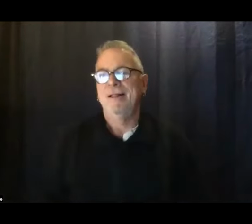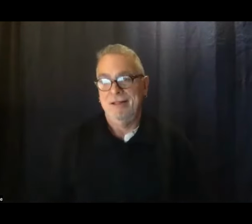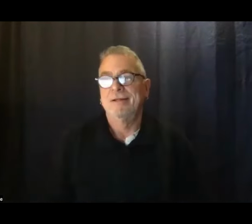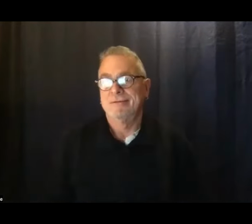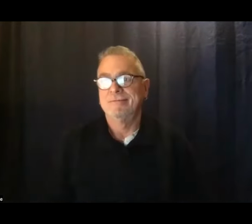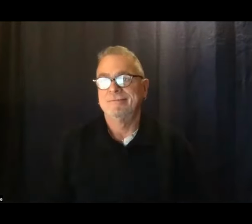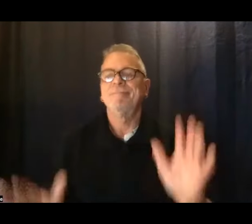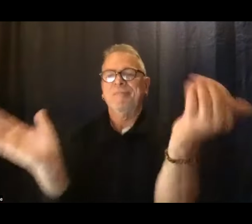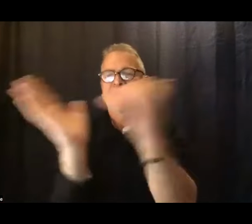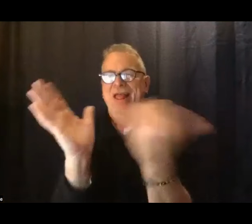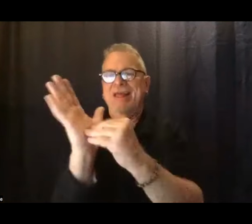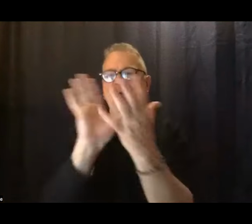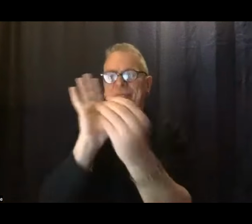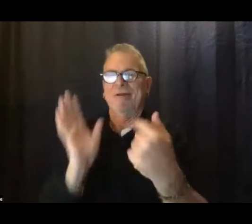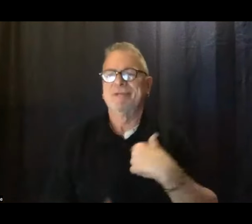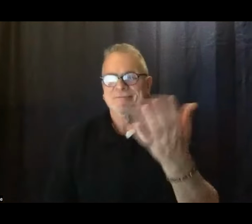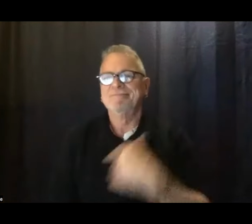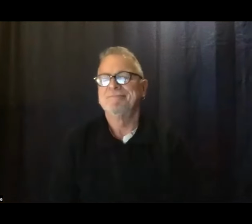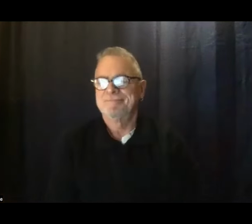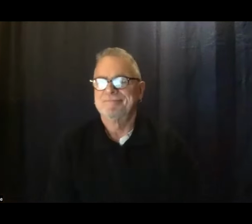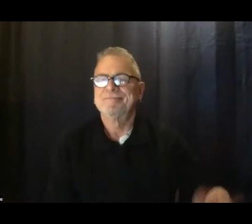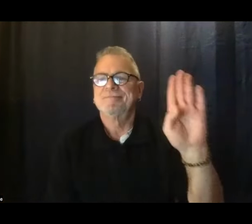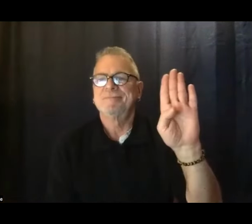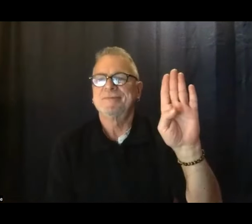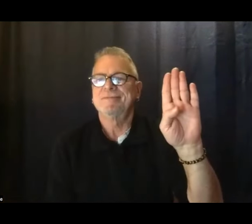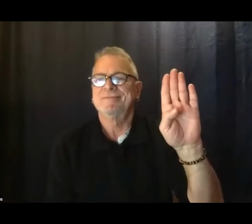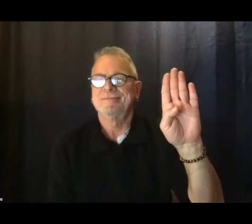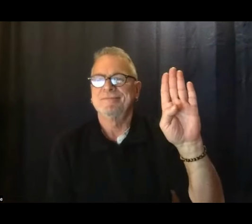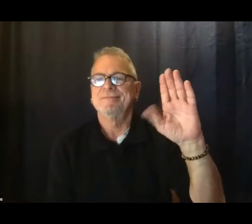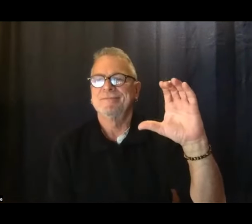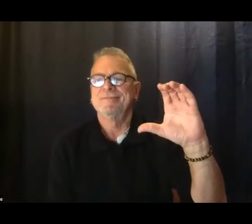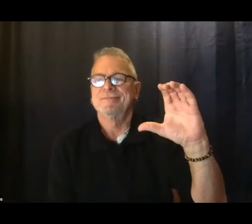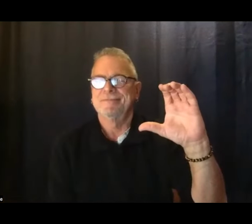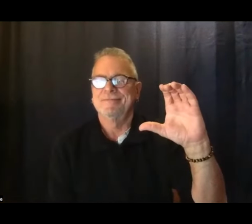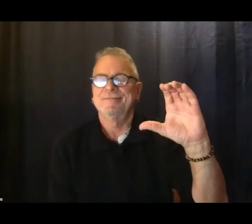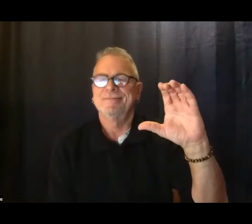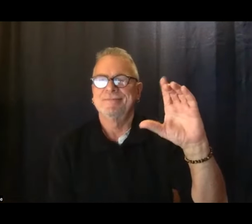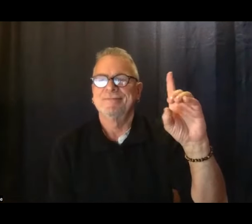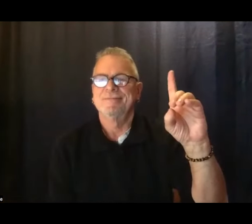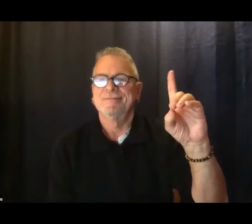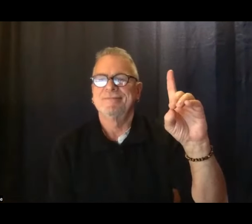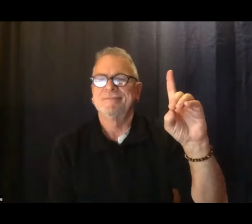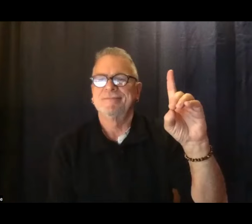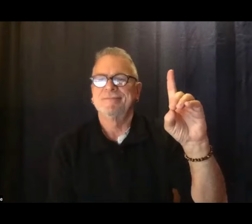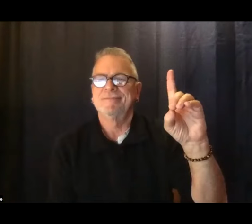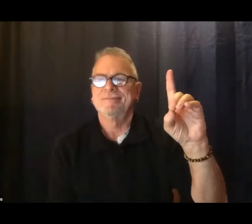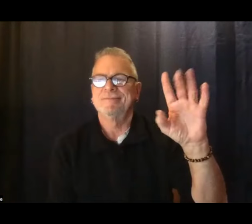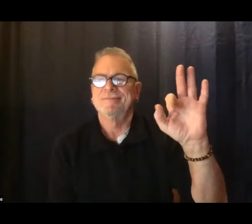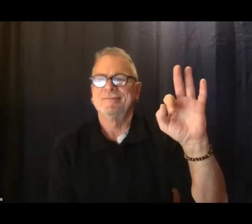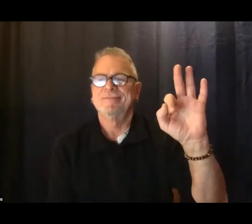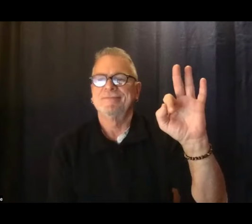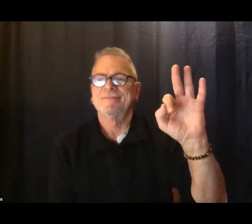those, every single one of them, the wrist was straight up and down. So now I want you to copy me. B,